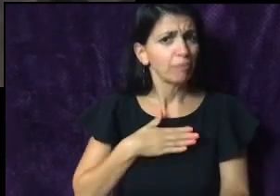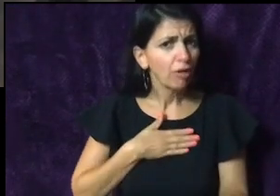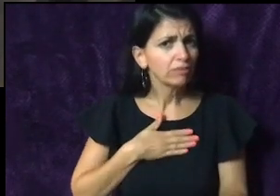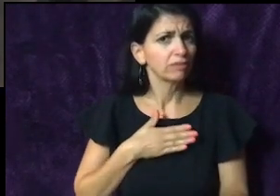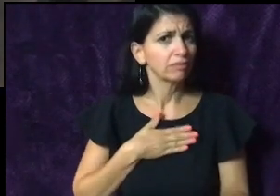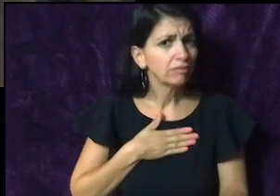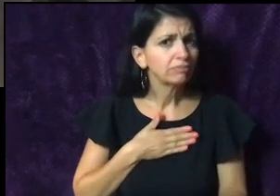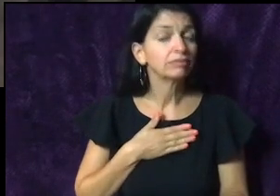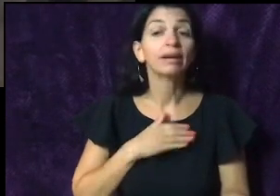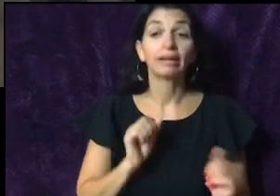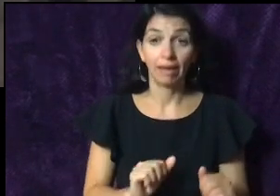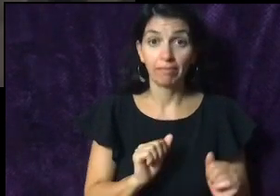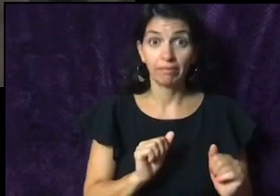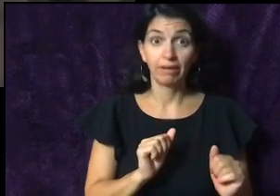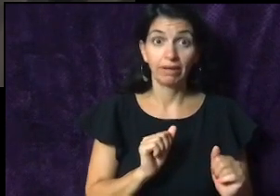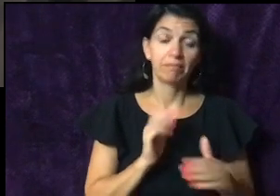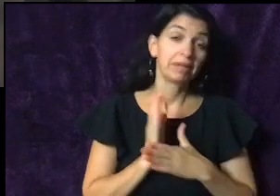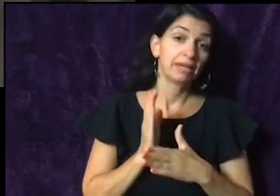kind of medium, it could be quick.